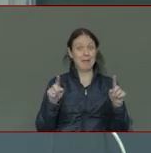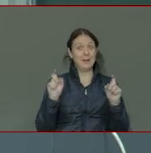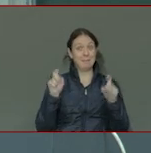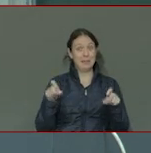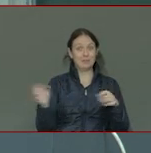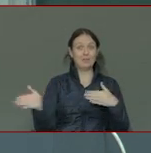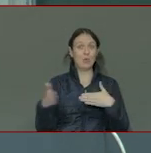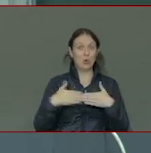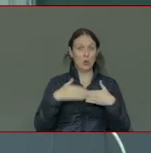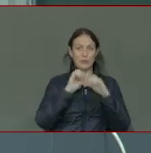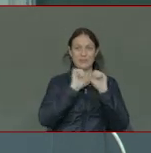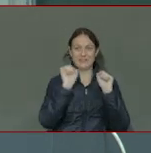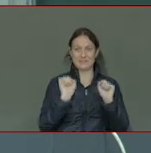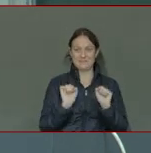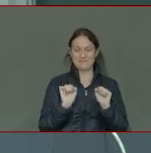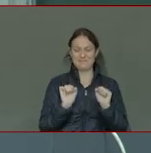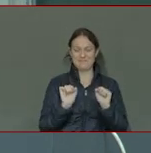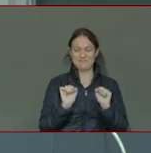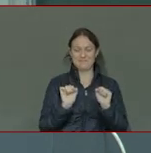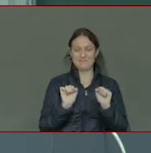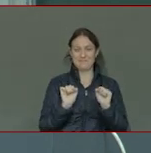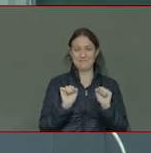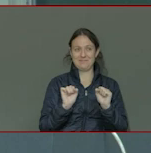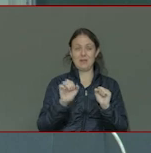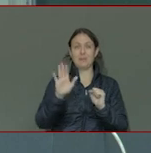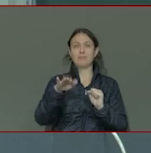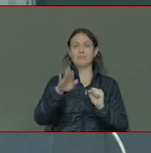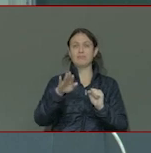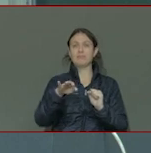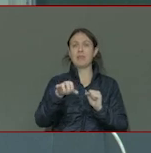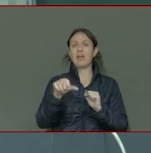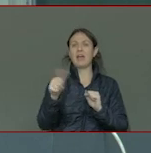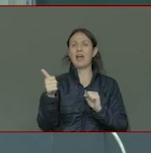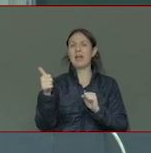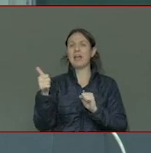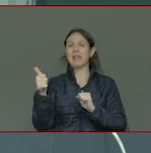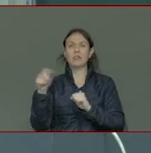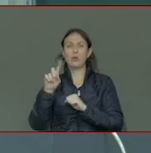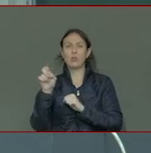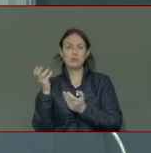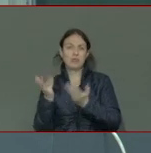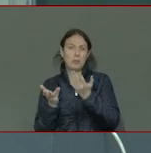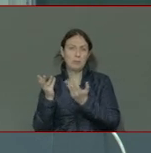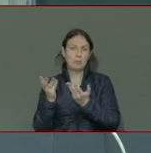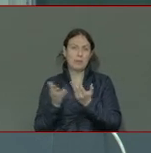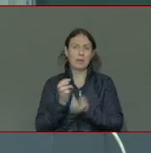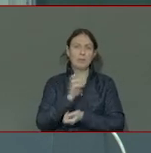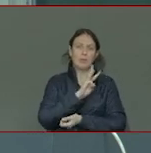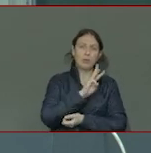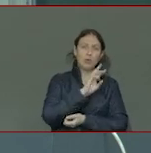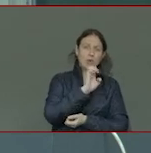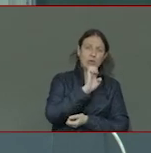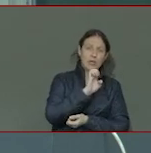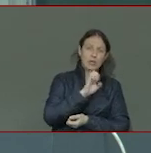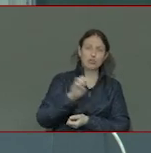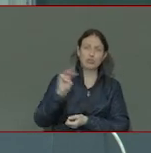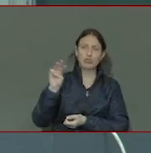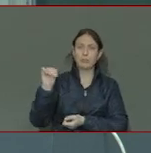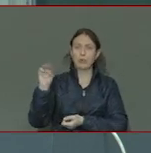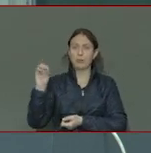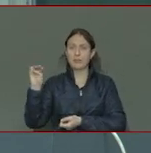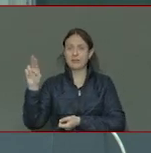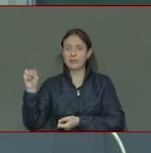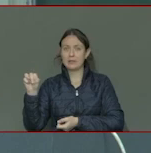system. The other thing where you're going to use momentum and work energy together is when you use